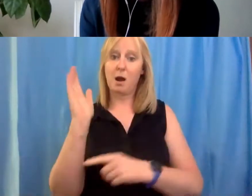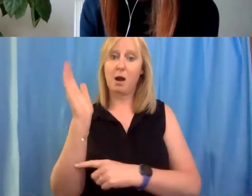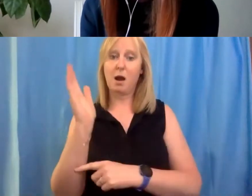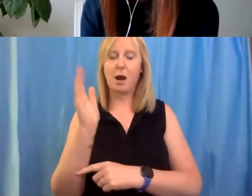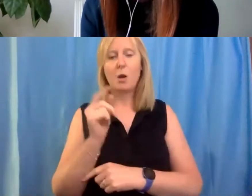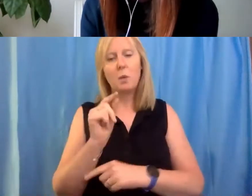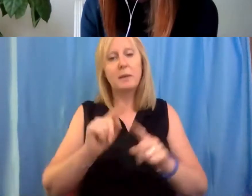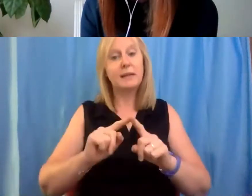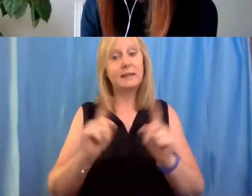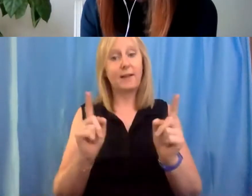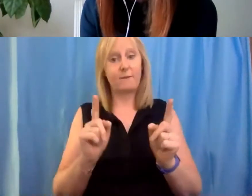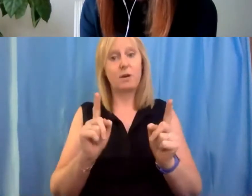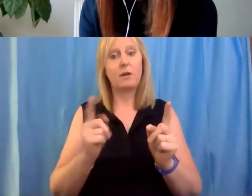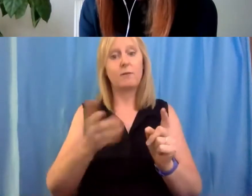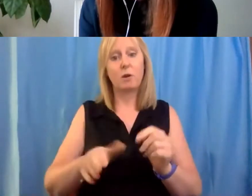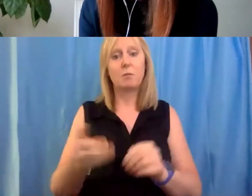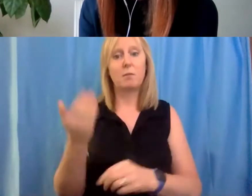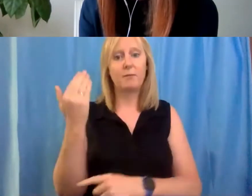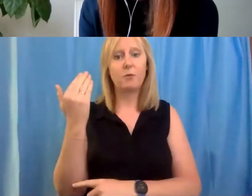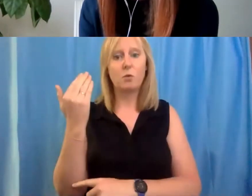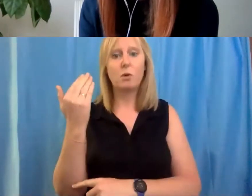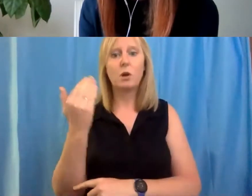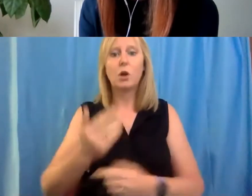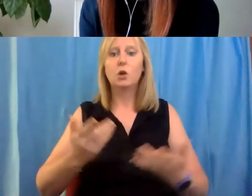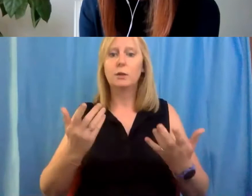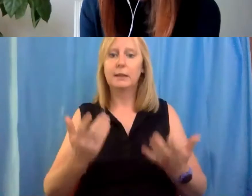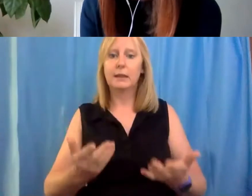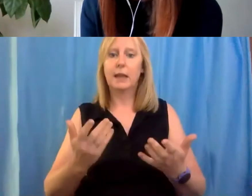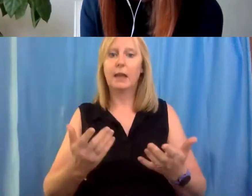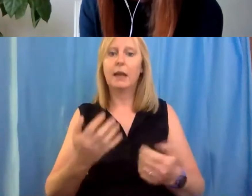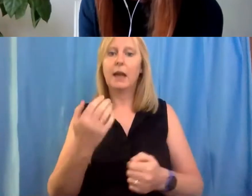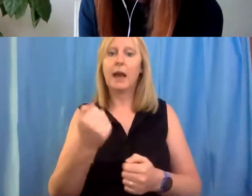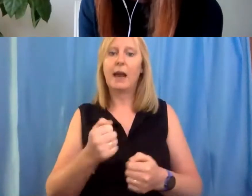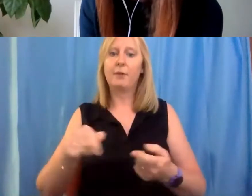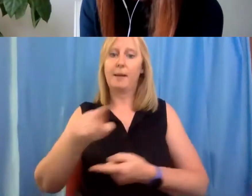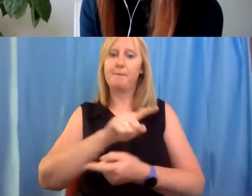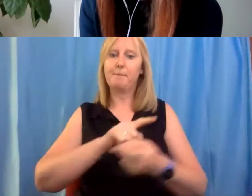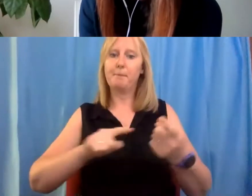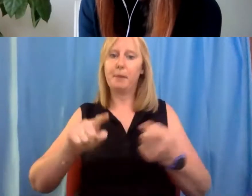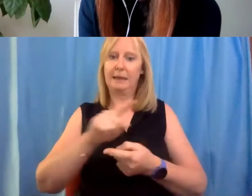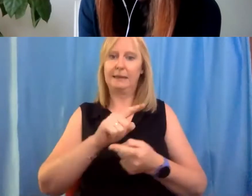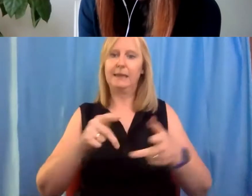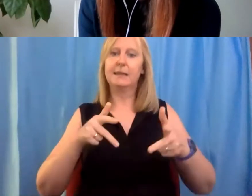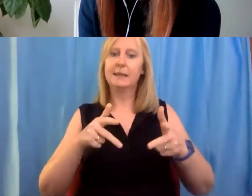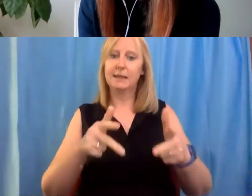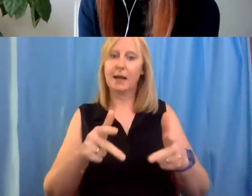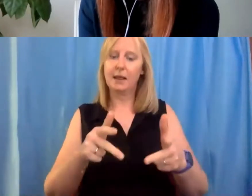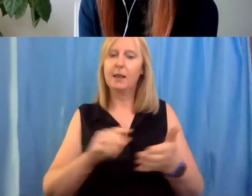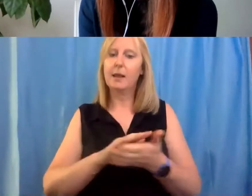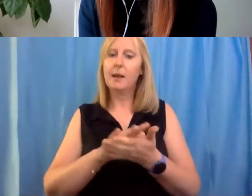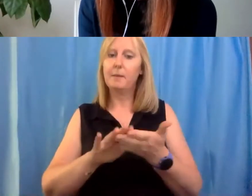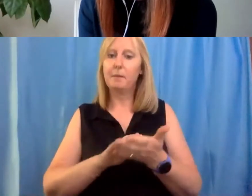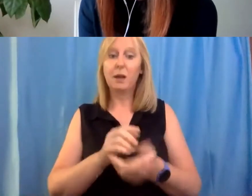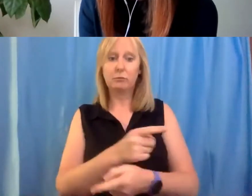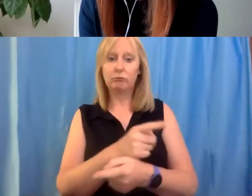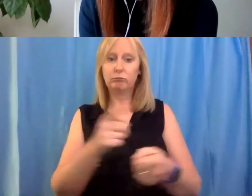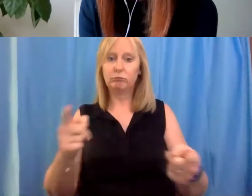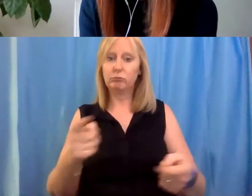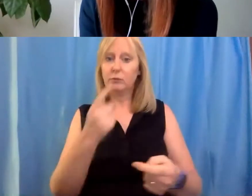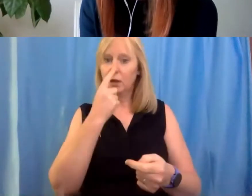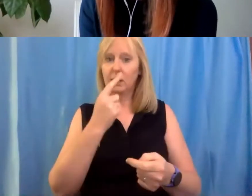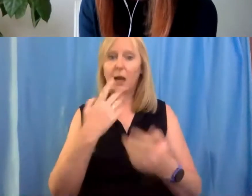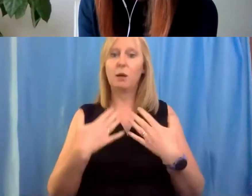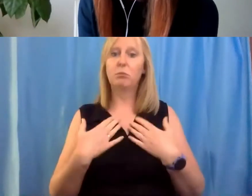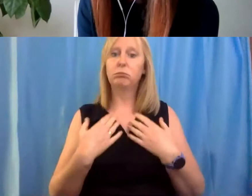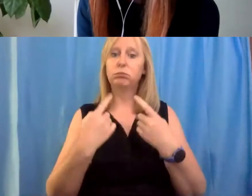ones we've hosted before. Today we are in a meeting format, and that means that you have the choice to have your